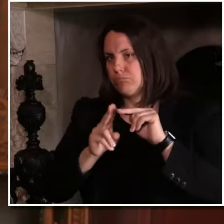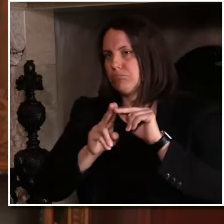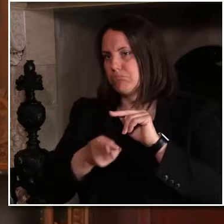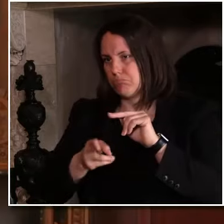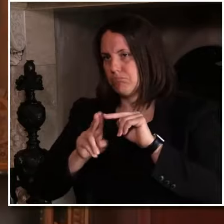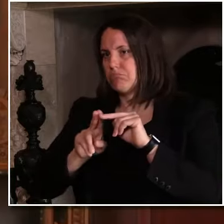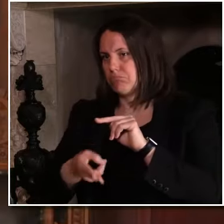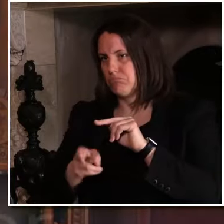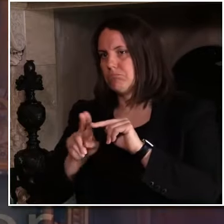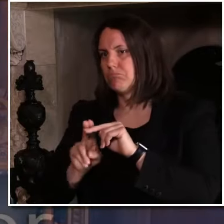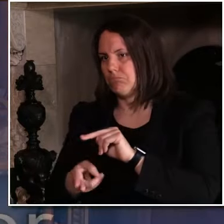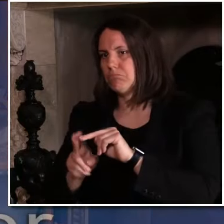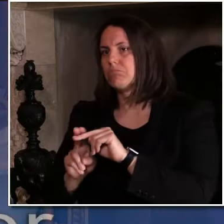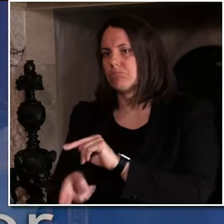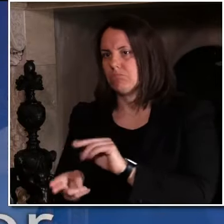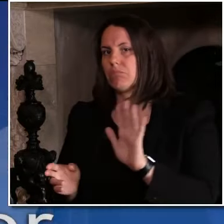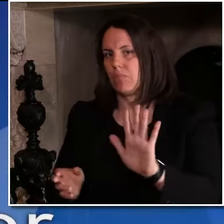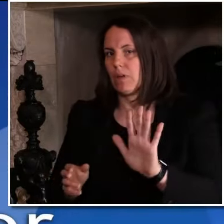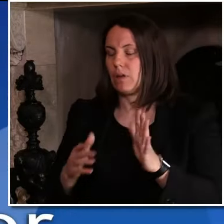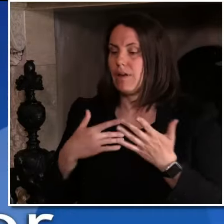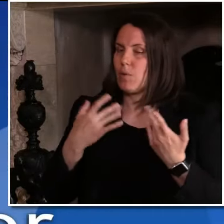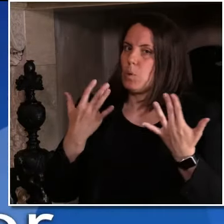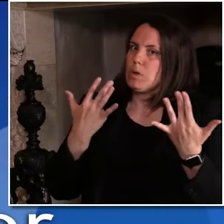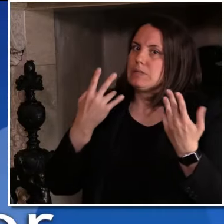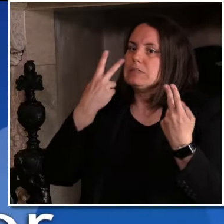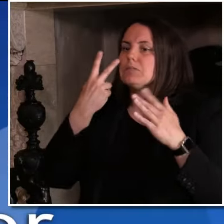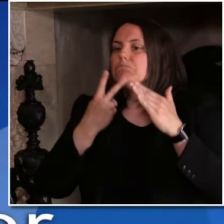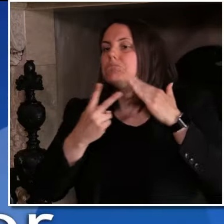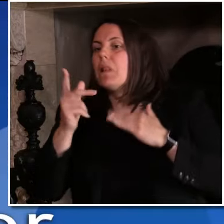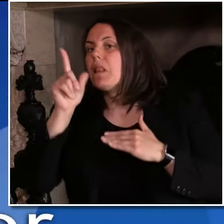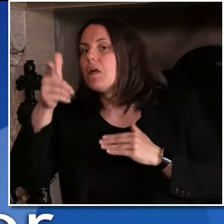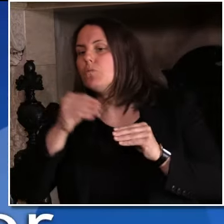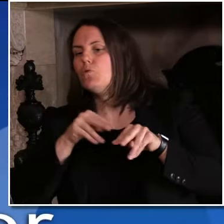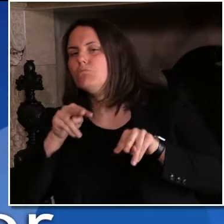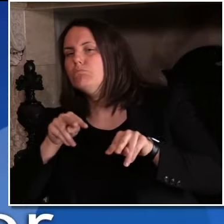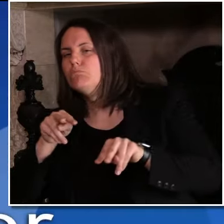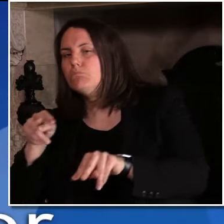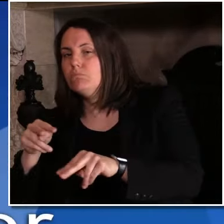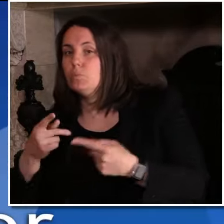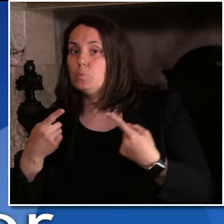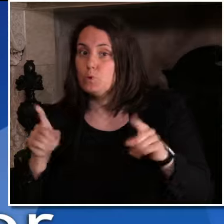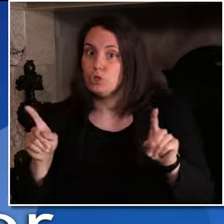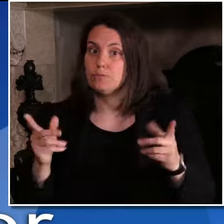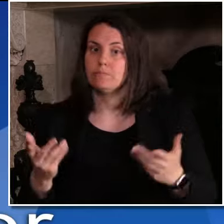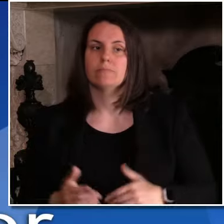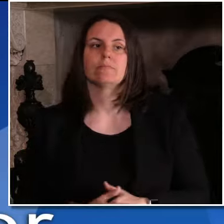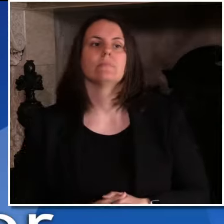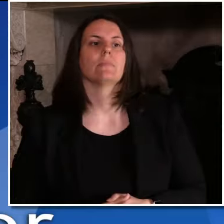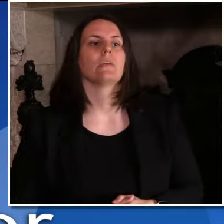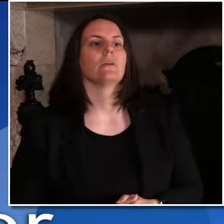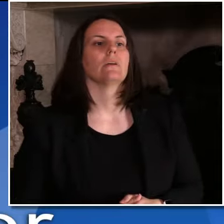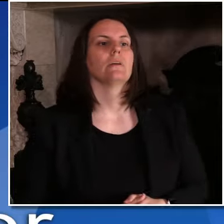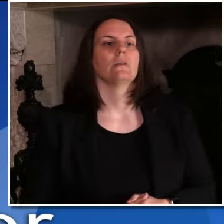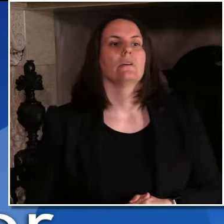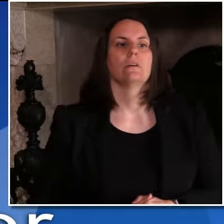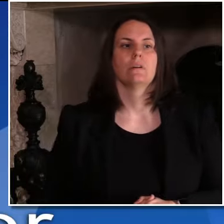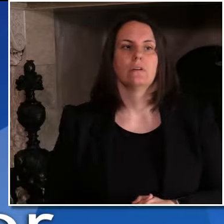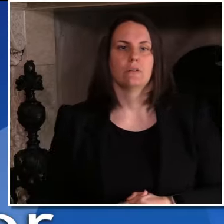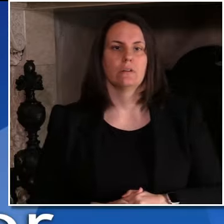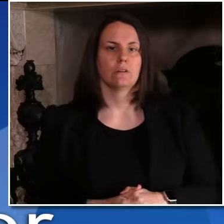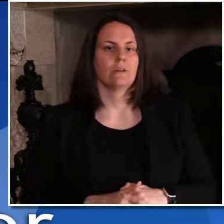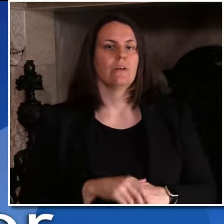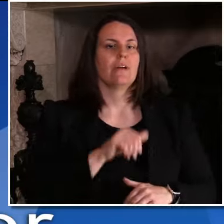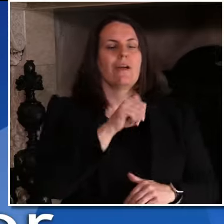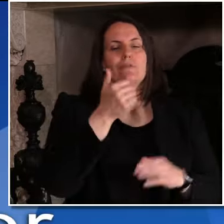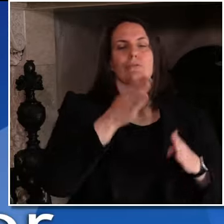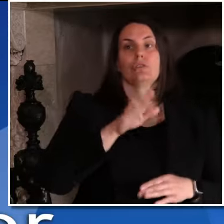criteria. Thank you, Will. And that's the daily proportion. Will, I'm correct? sorry, one question. We'll move on to Todd